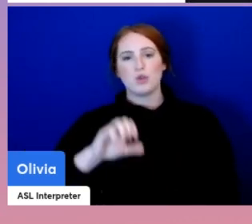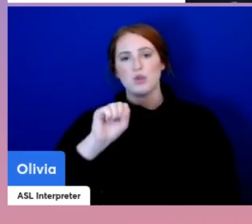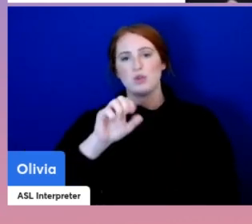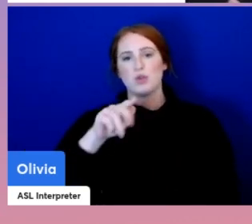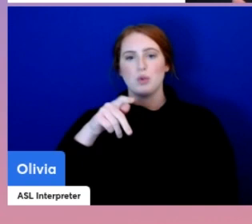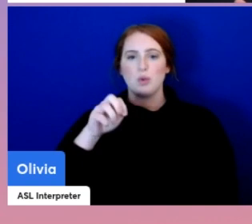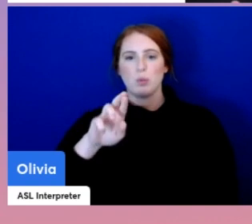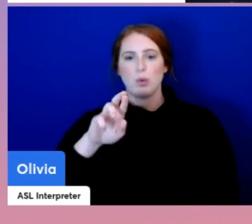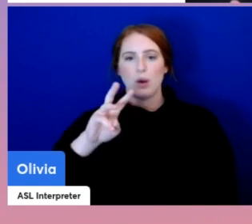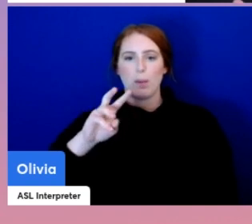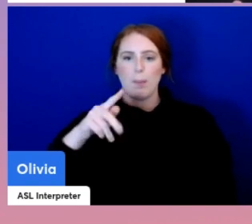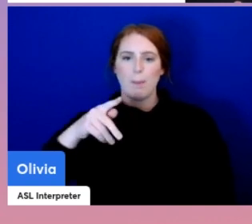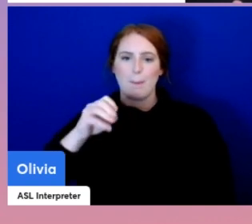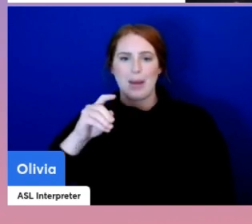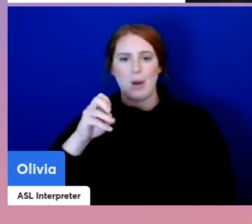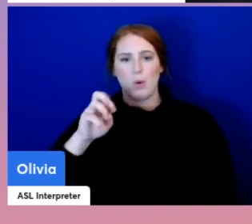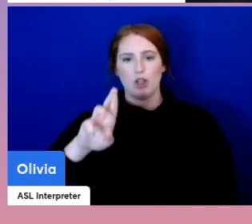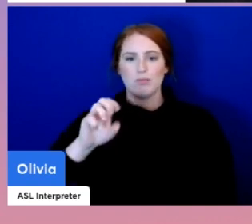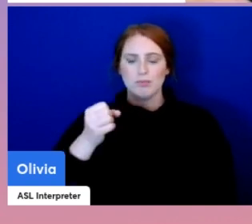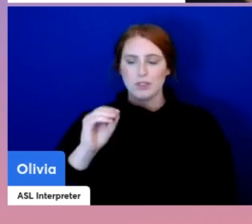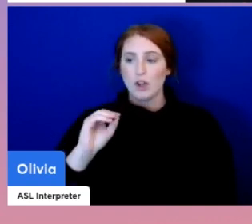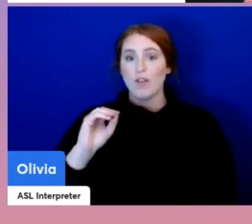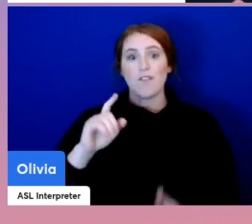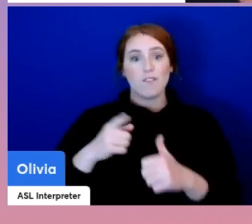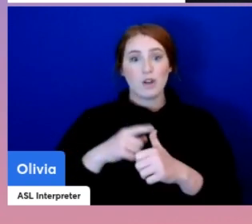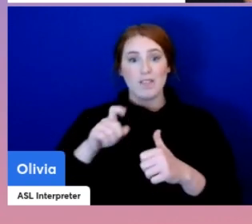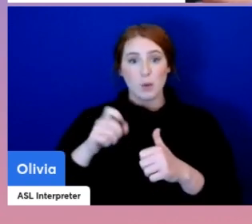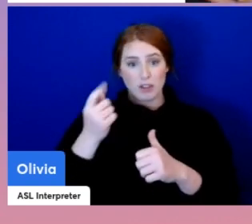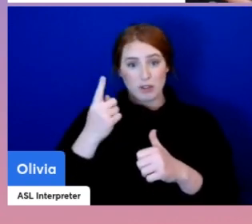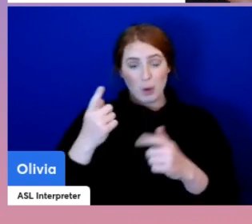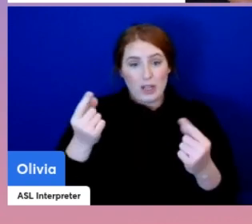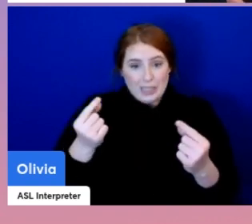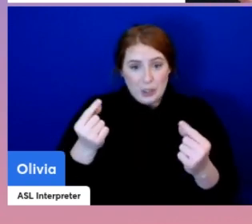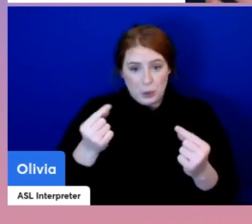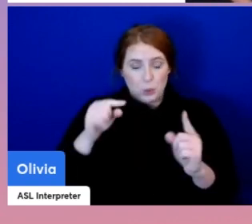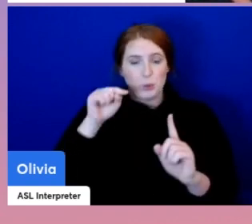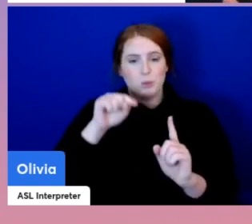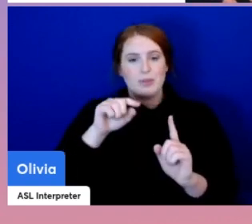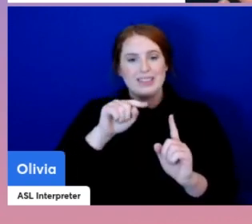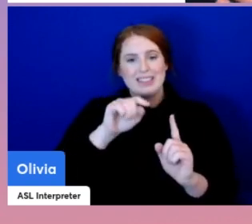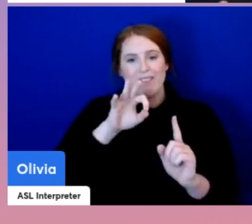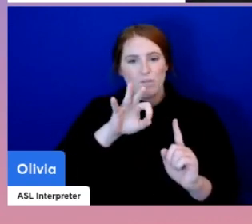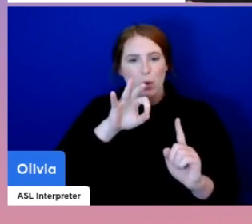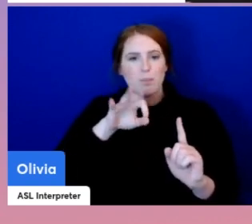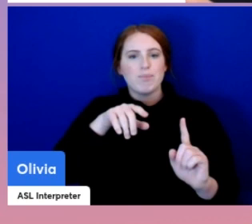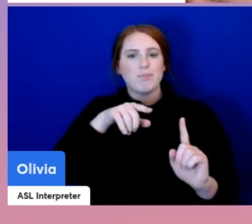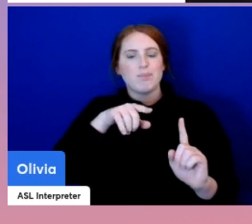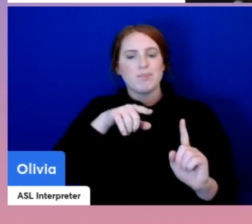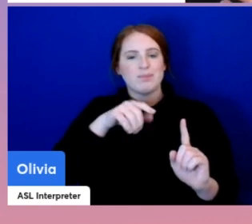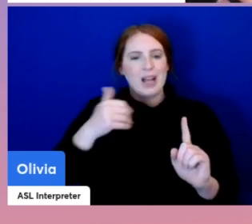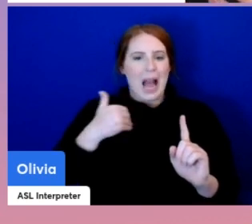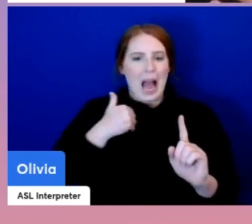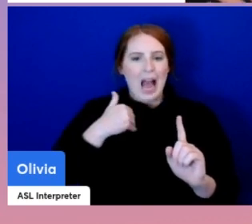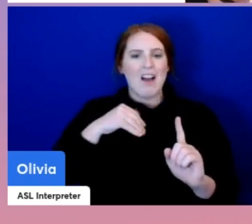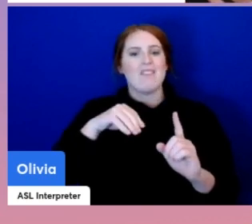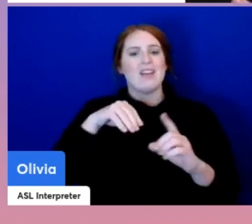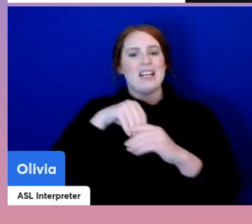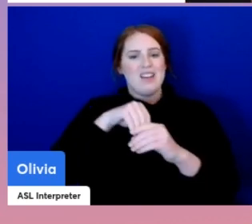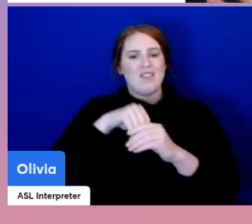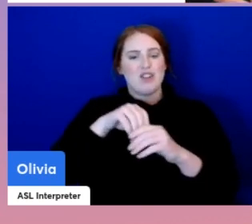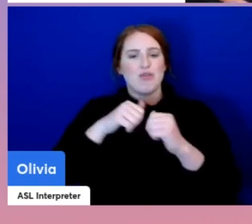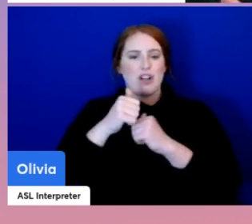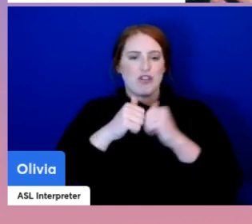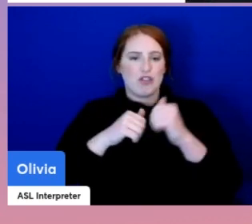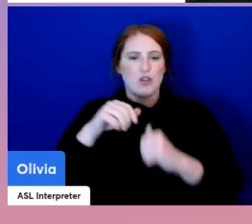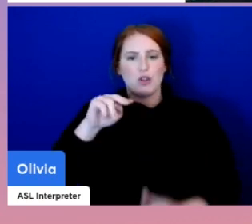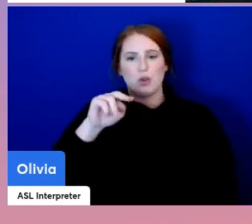do. Under the hood, CDKTF and at a later point Terraform produce a graph of infrastructure nodes, highlighting dependencies between our